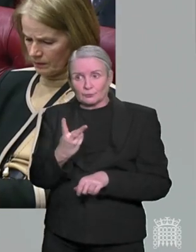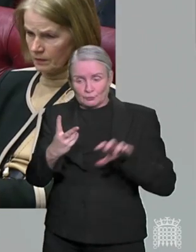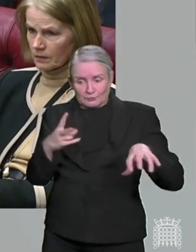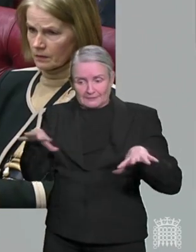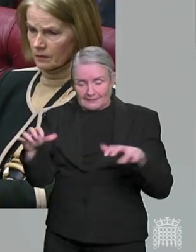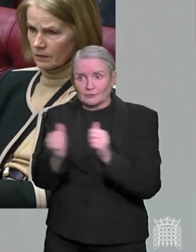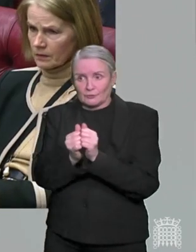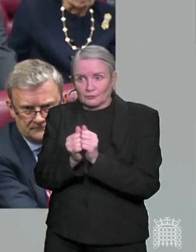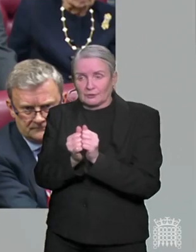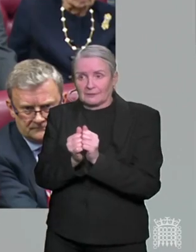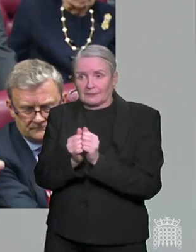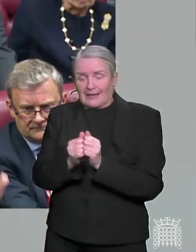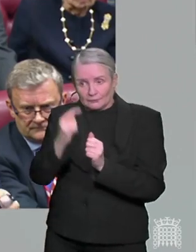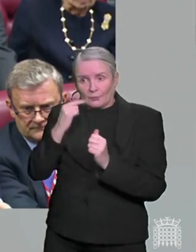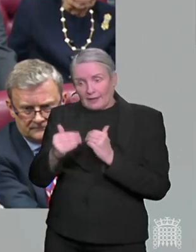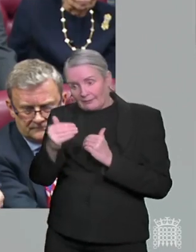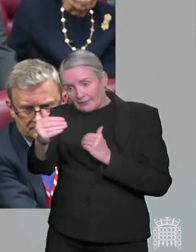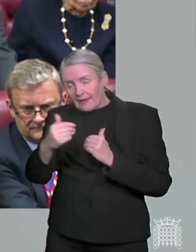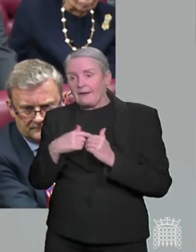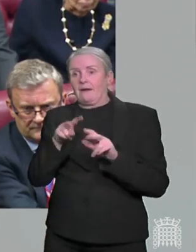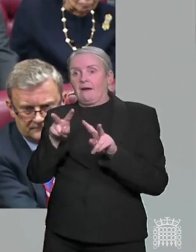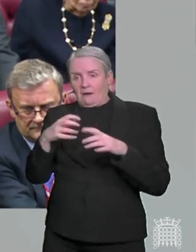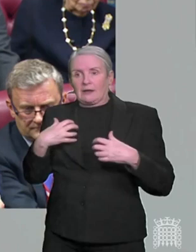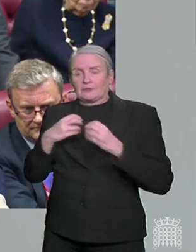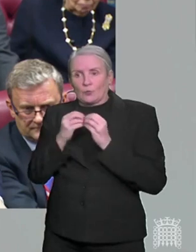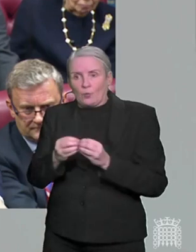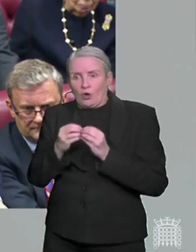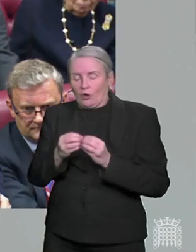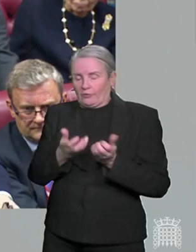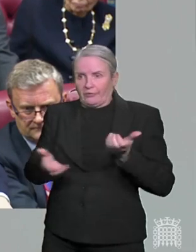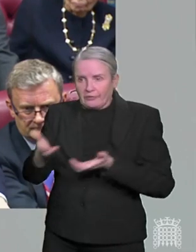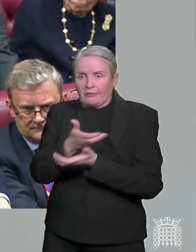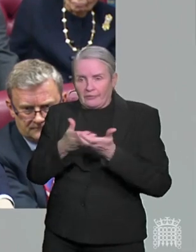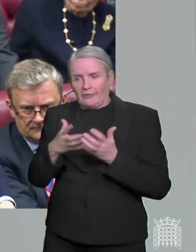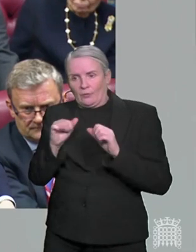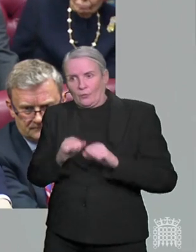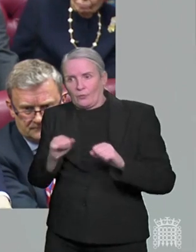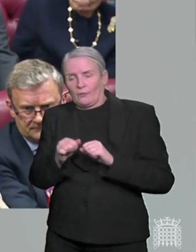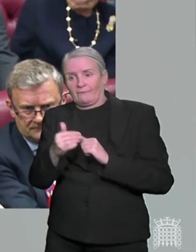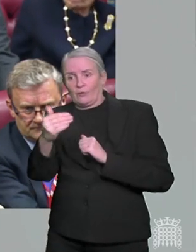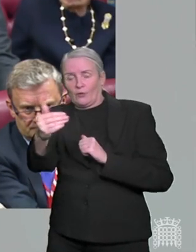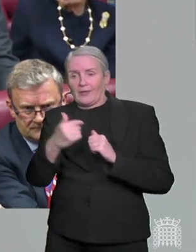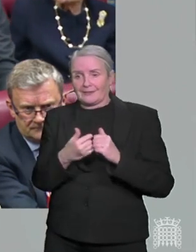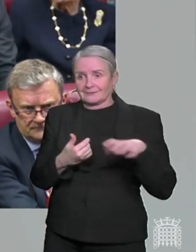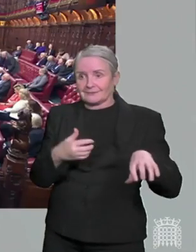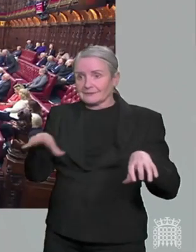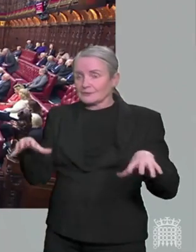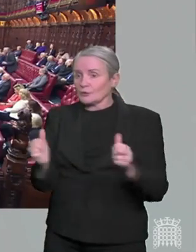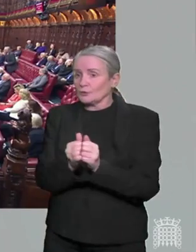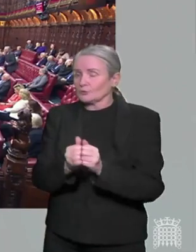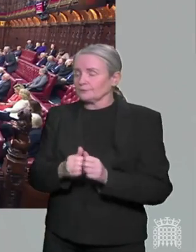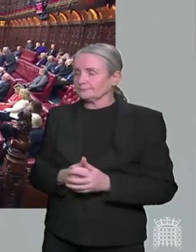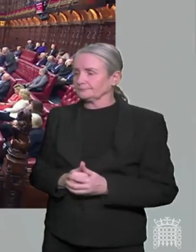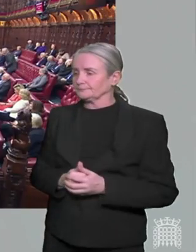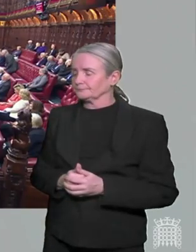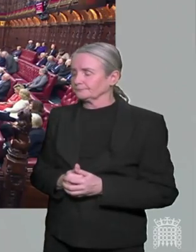horizon of a two-state solution to give them the dignity and security that they crave and that would help to bring about peace in the region. My